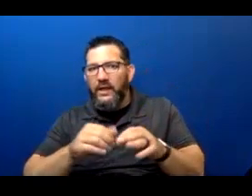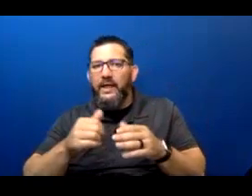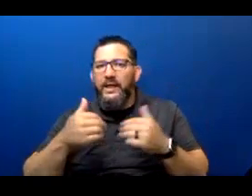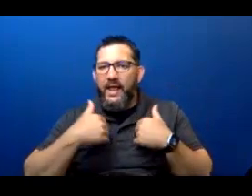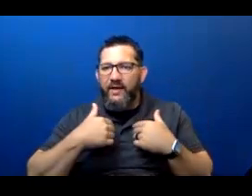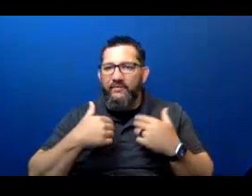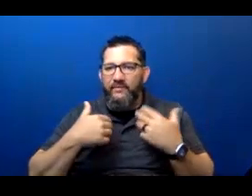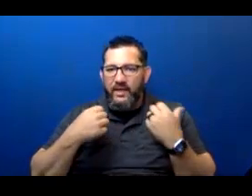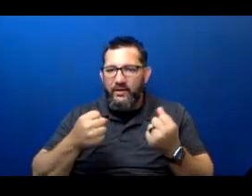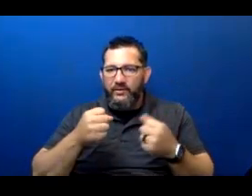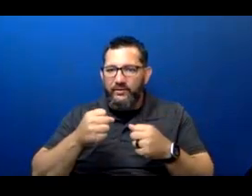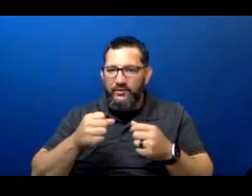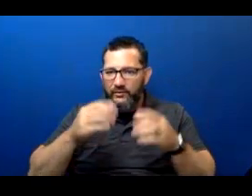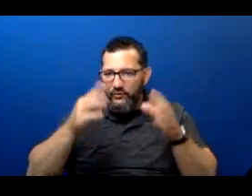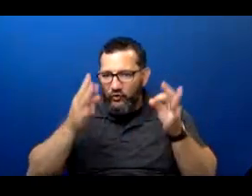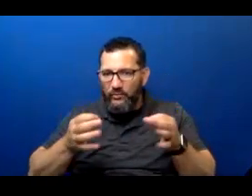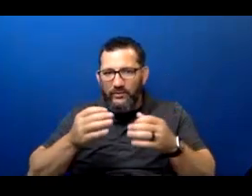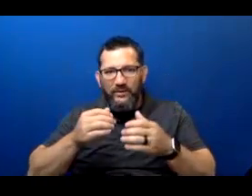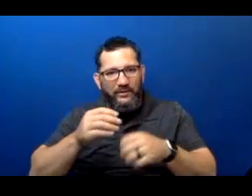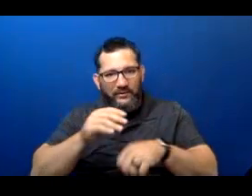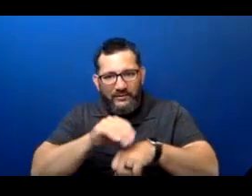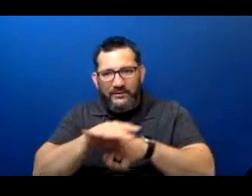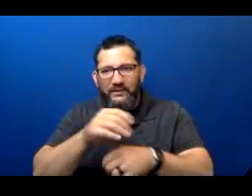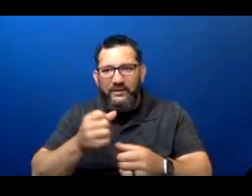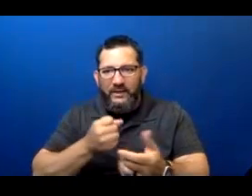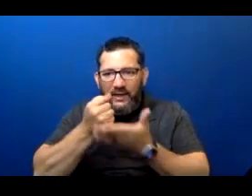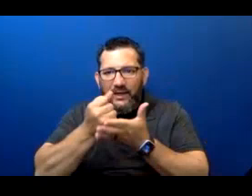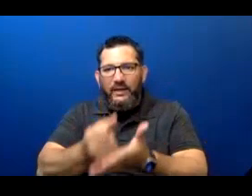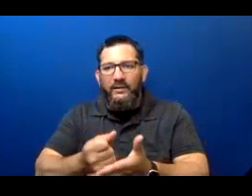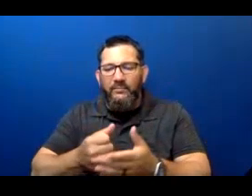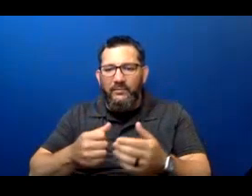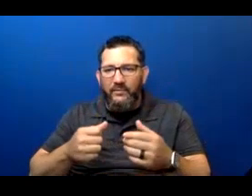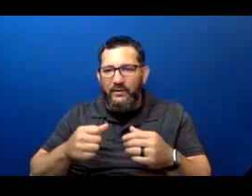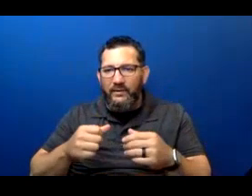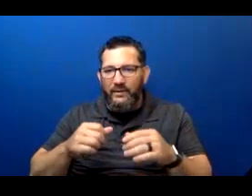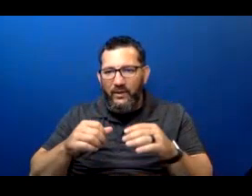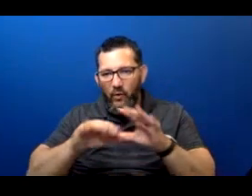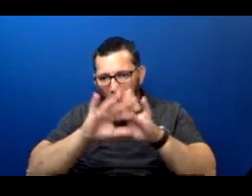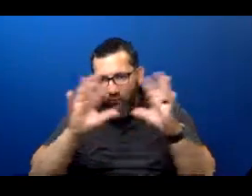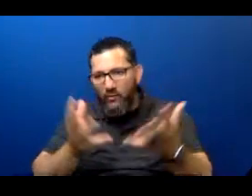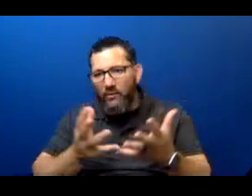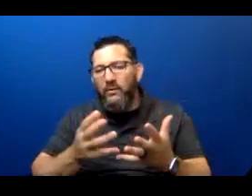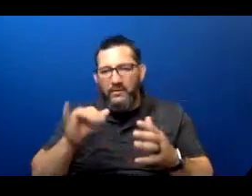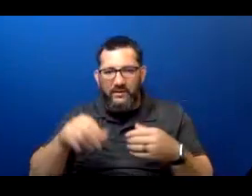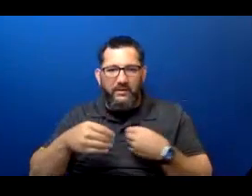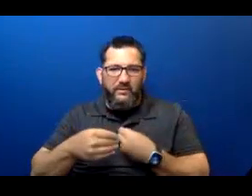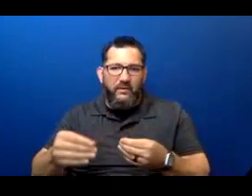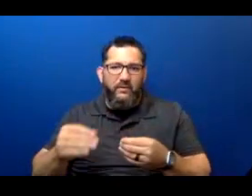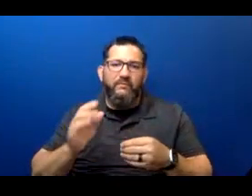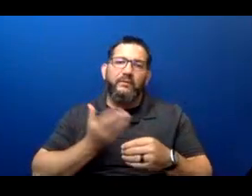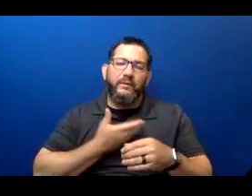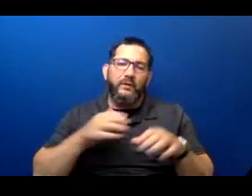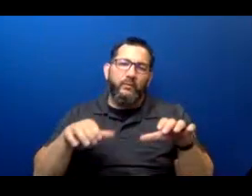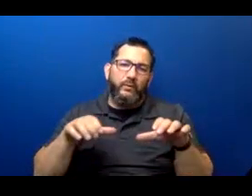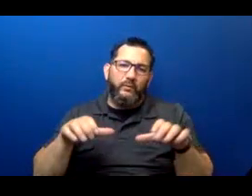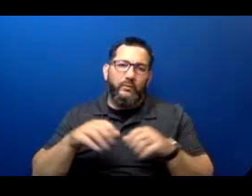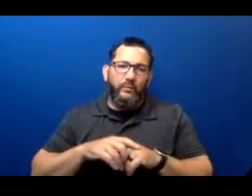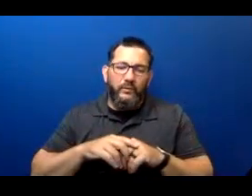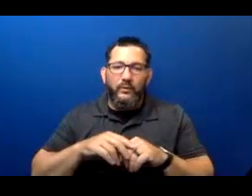And that's the mission of this office. It's what we're intended to do. And I think because we can go back over time and show that